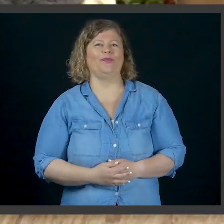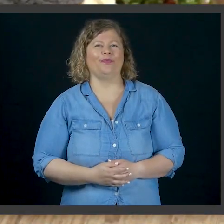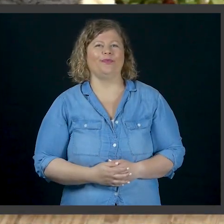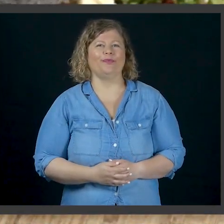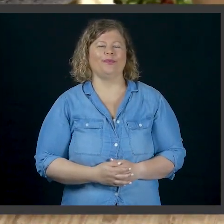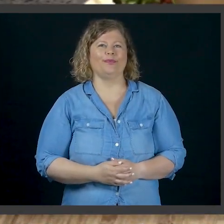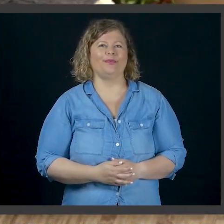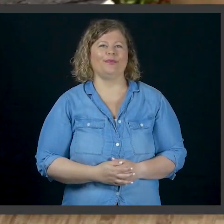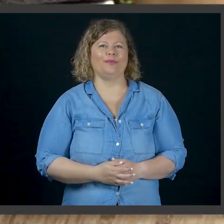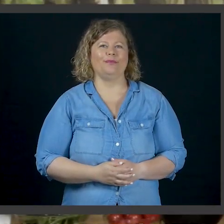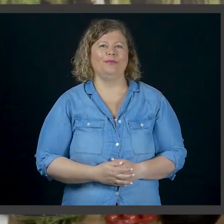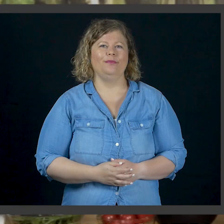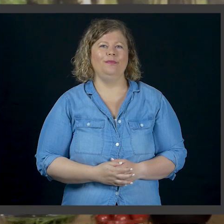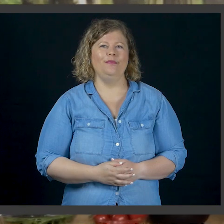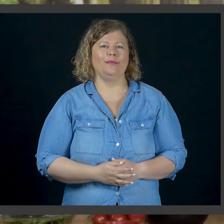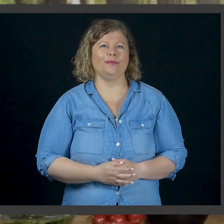boss.